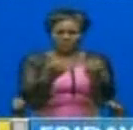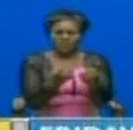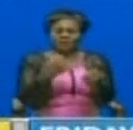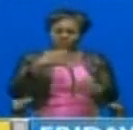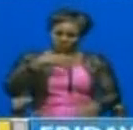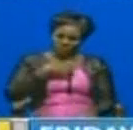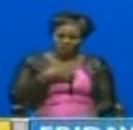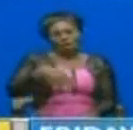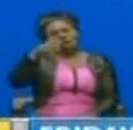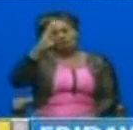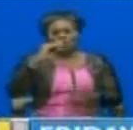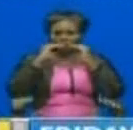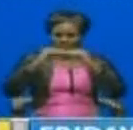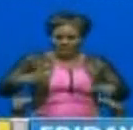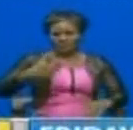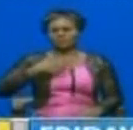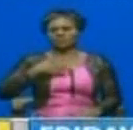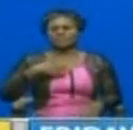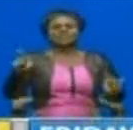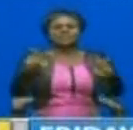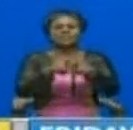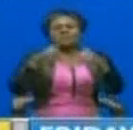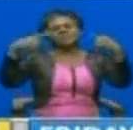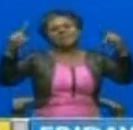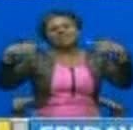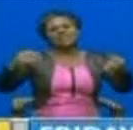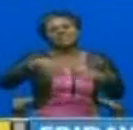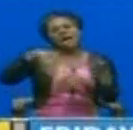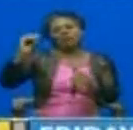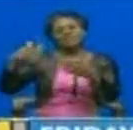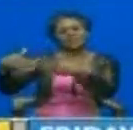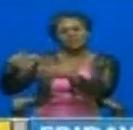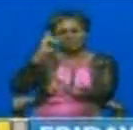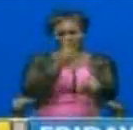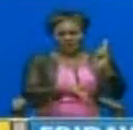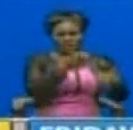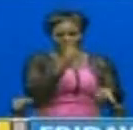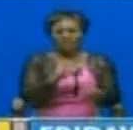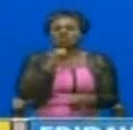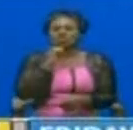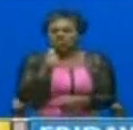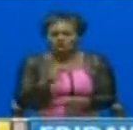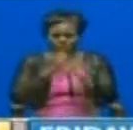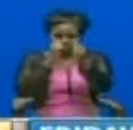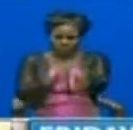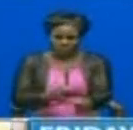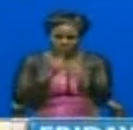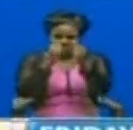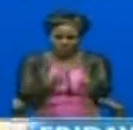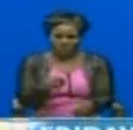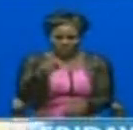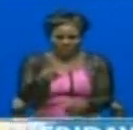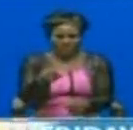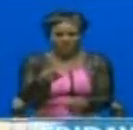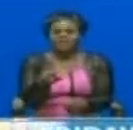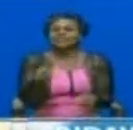retire. God has blessed me, and the success outside athletics. It's not only farming that has his hands